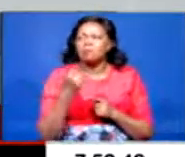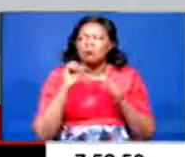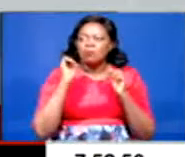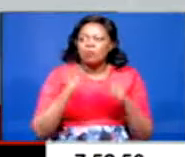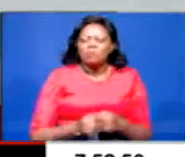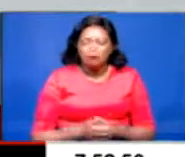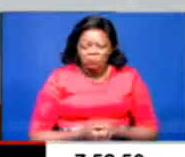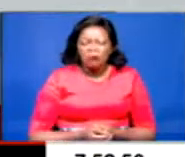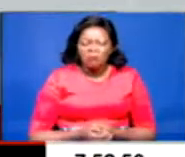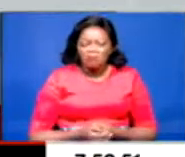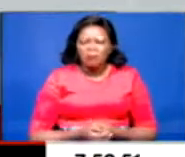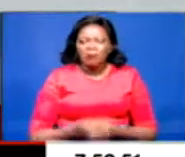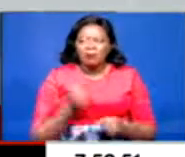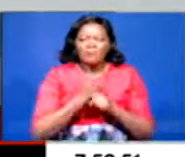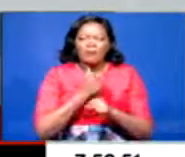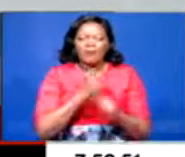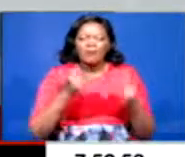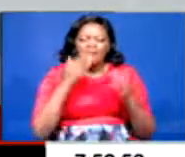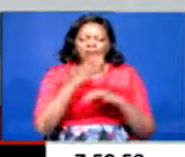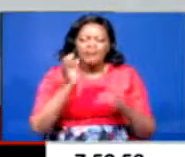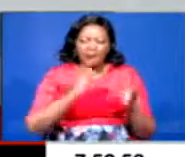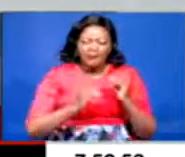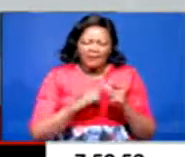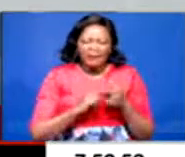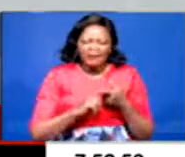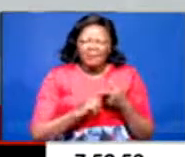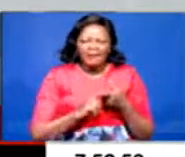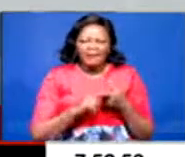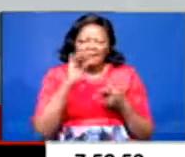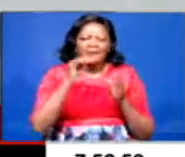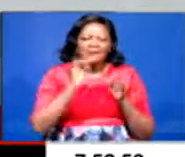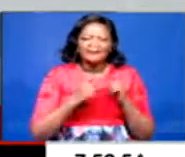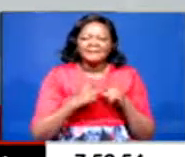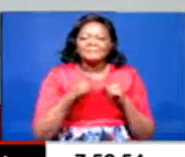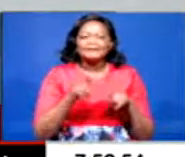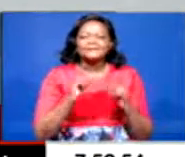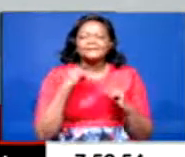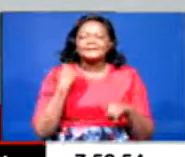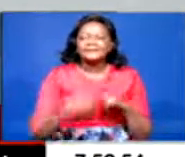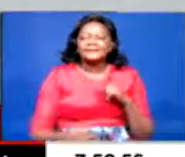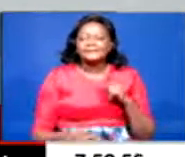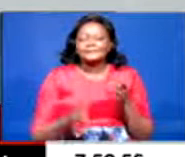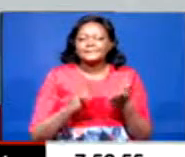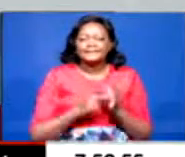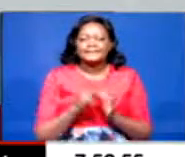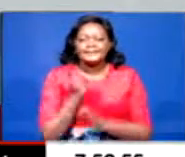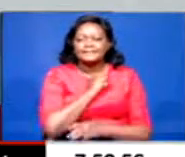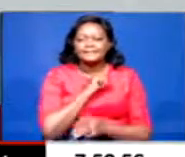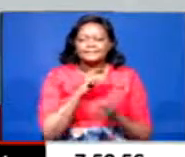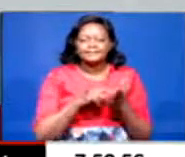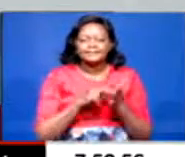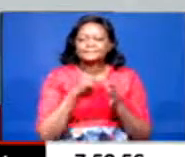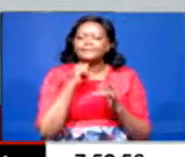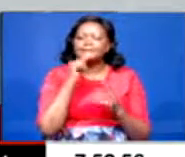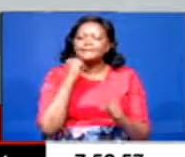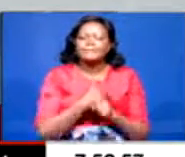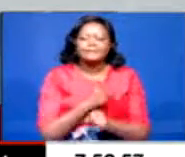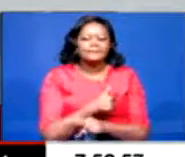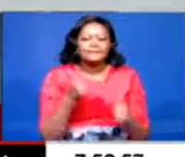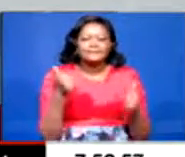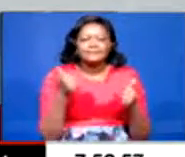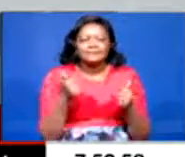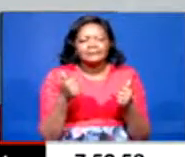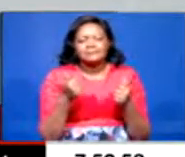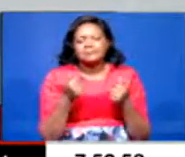in the next election in 2027. But for him, it's a done deal. But for him, by next year, I think their contracts are up. So if he doesn't do this right, he lives under